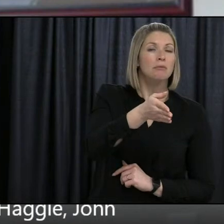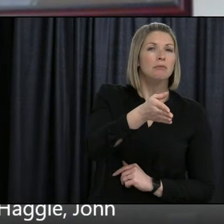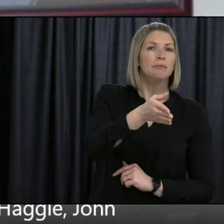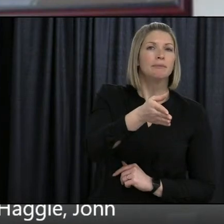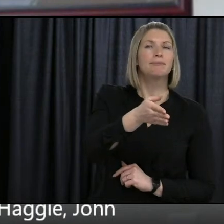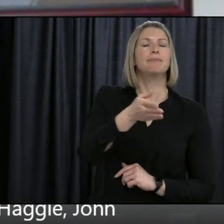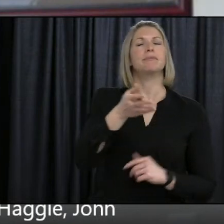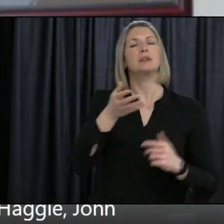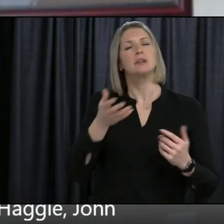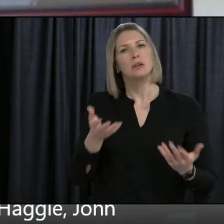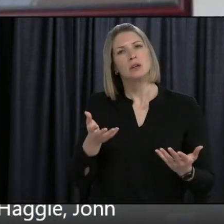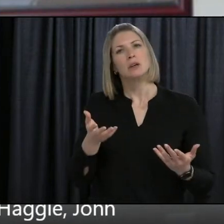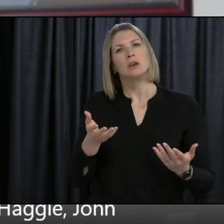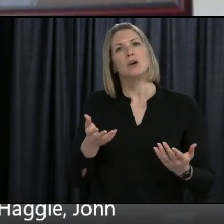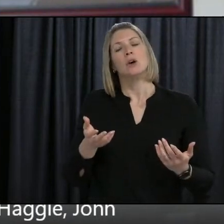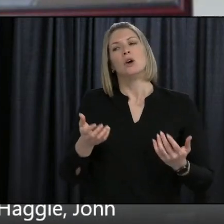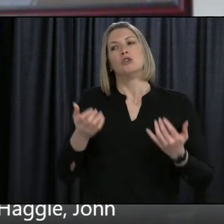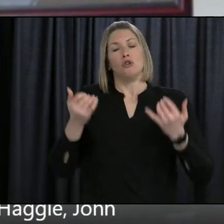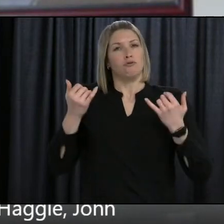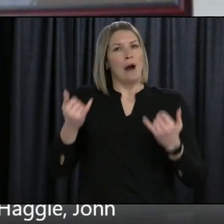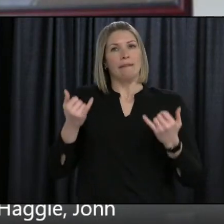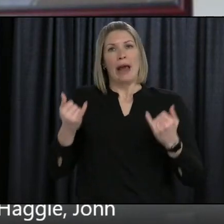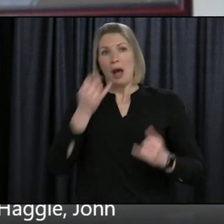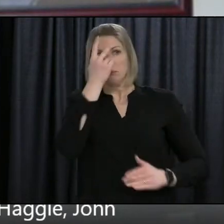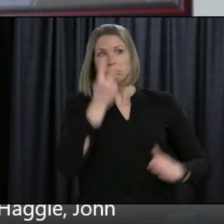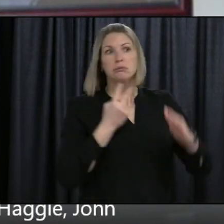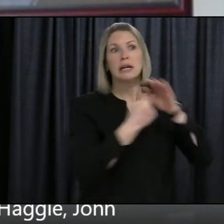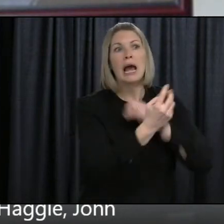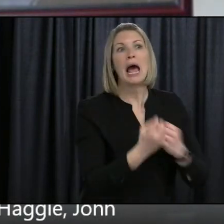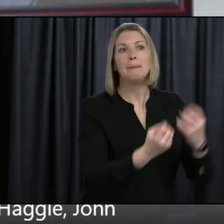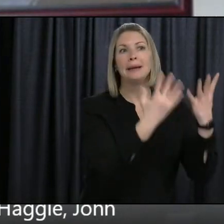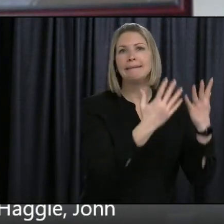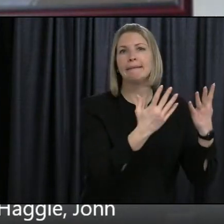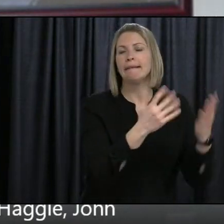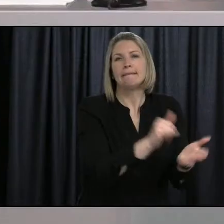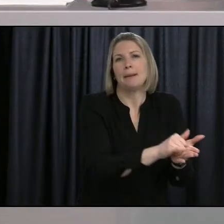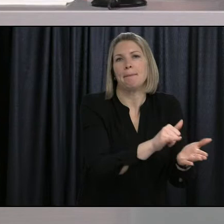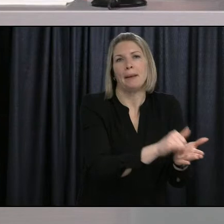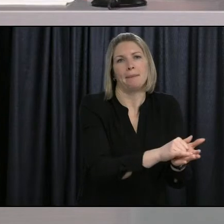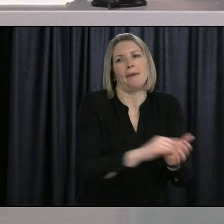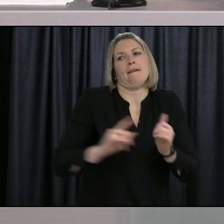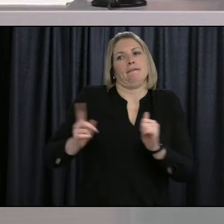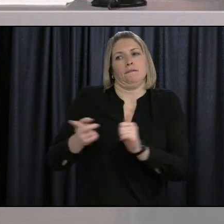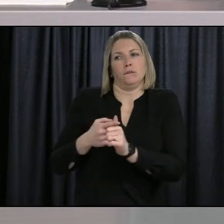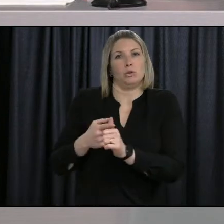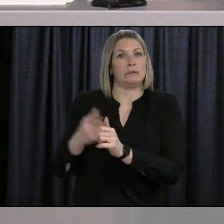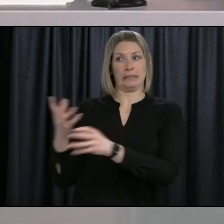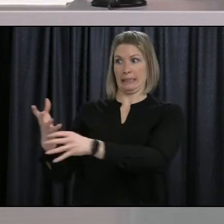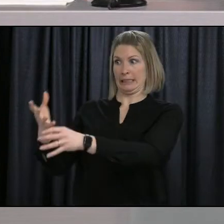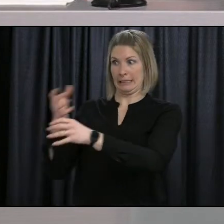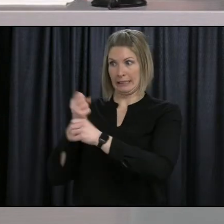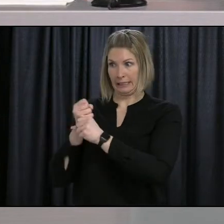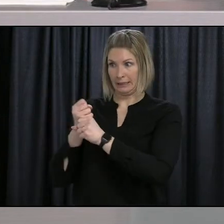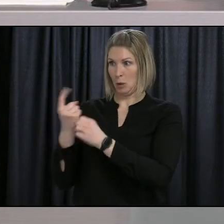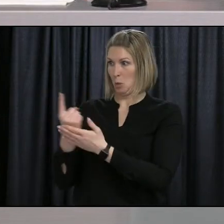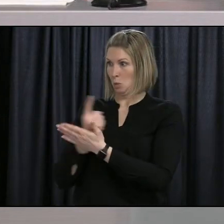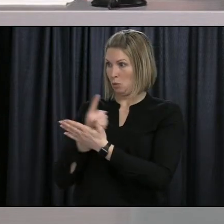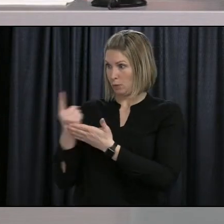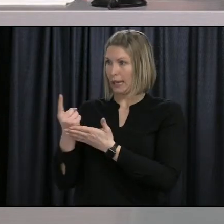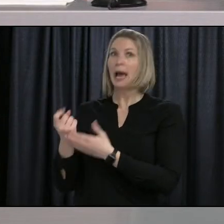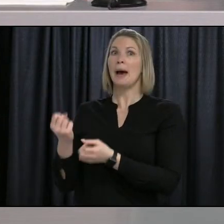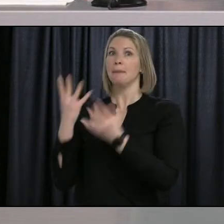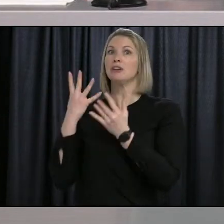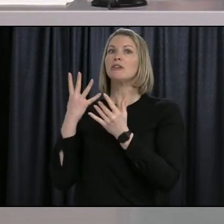week to see what the guaranteed tray number is for the next week. Thank you. Our next questions are from